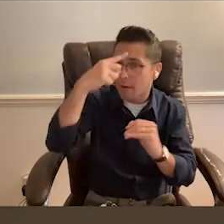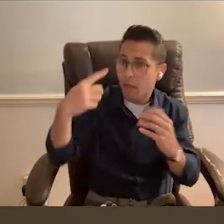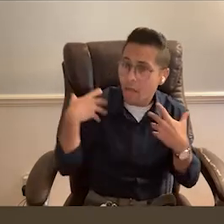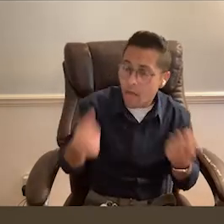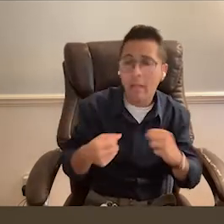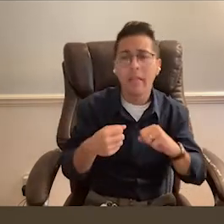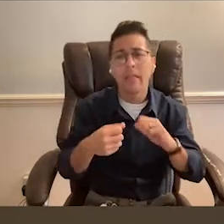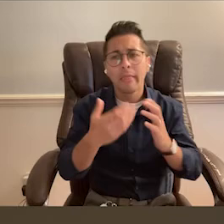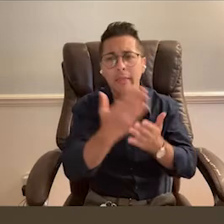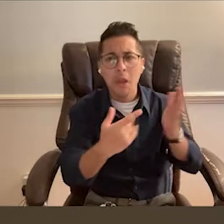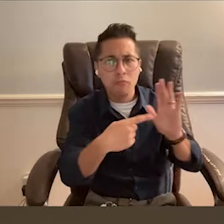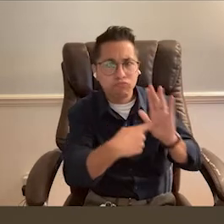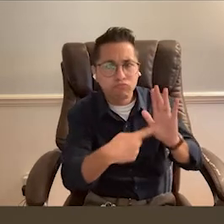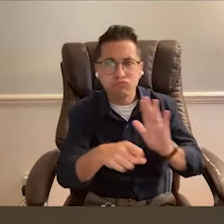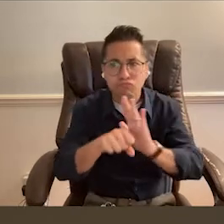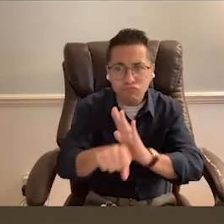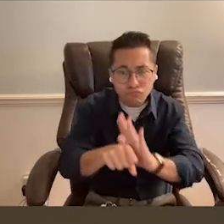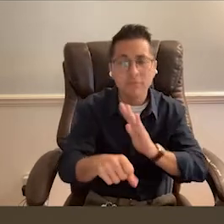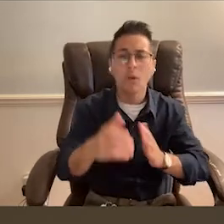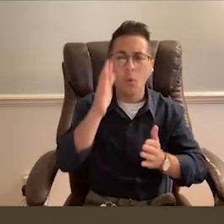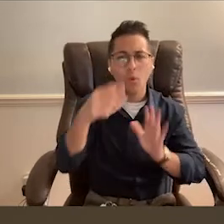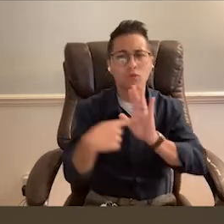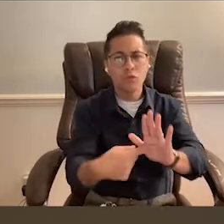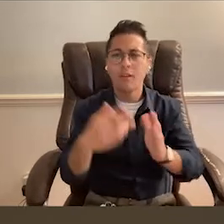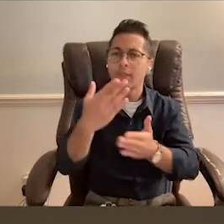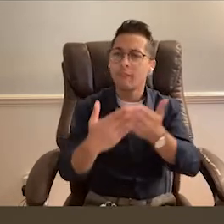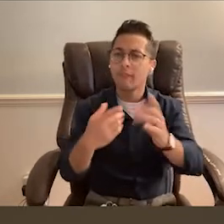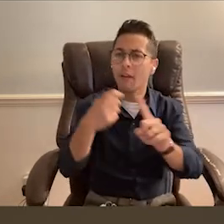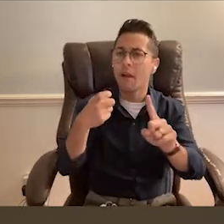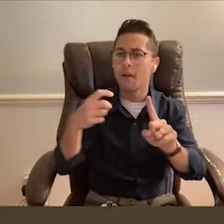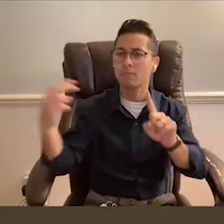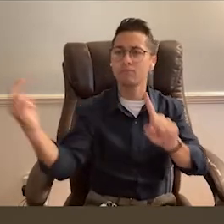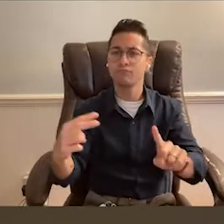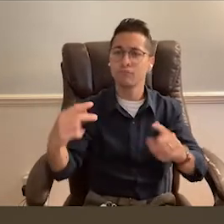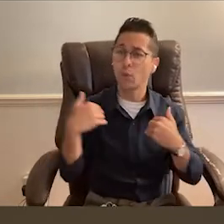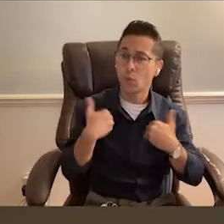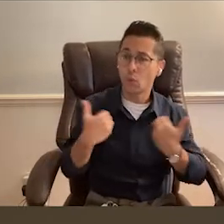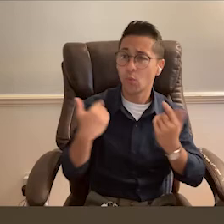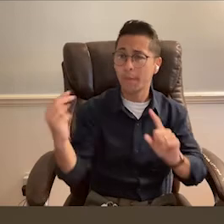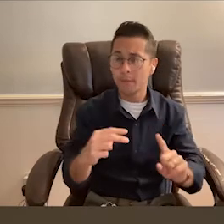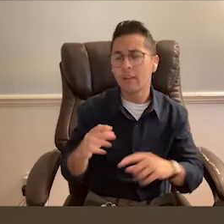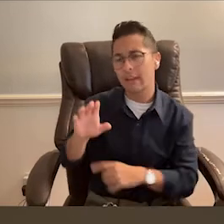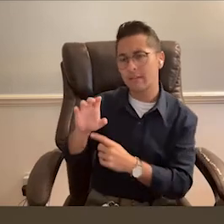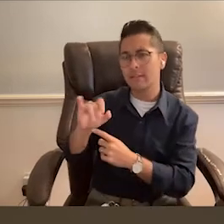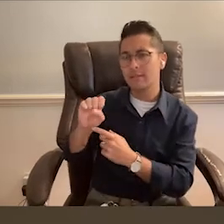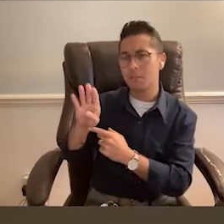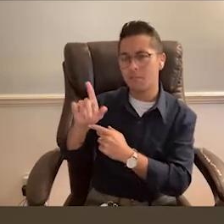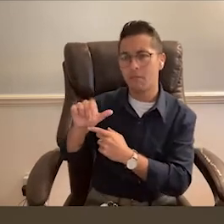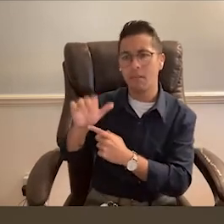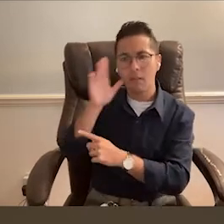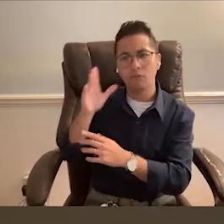today to talk about mental health, signs and symptoms, and also we're going to do it from a youth